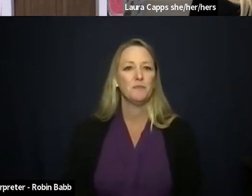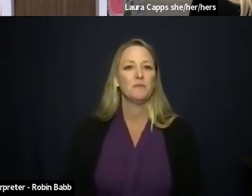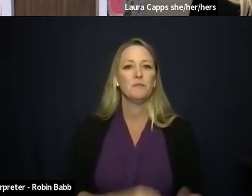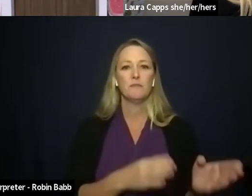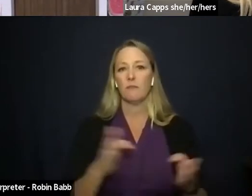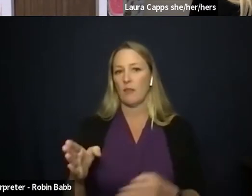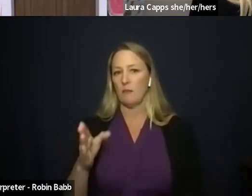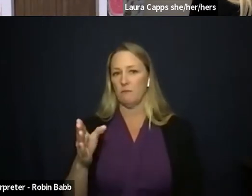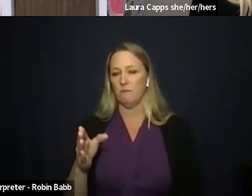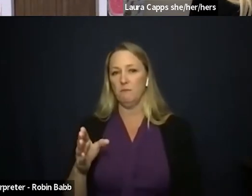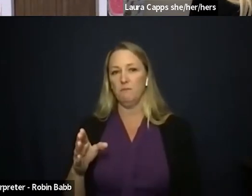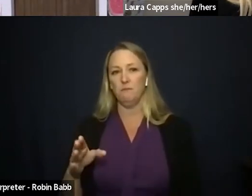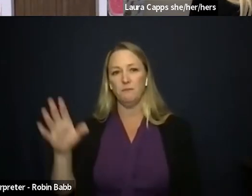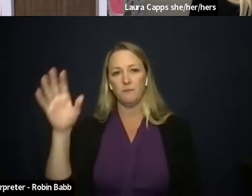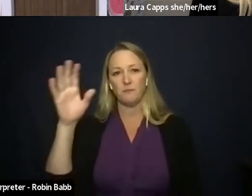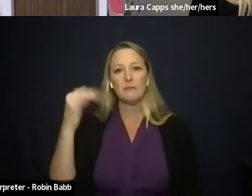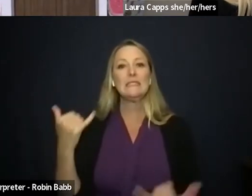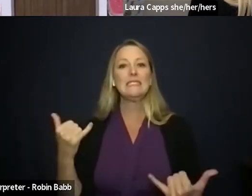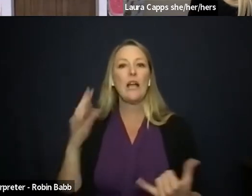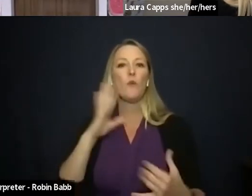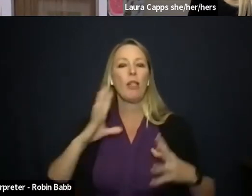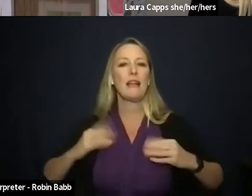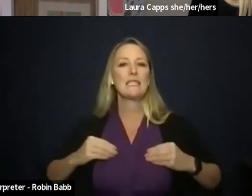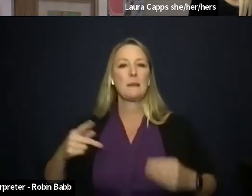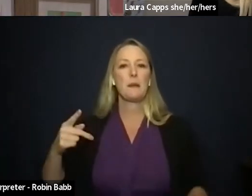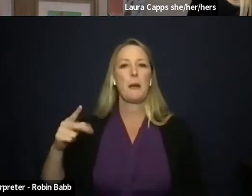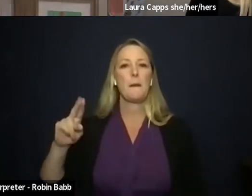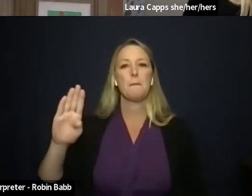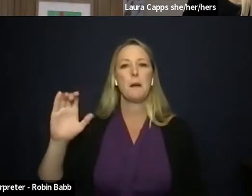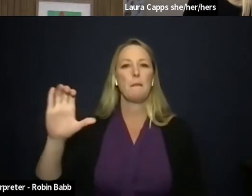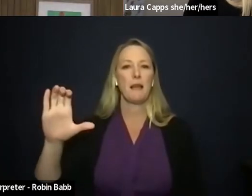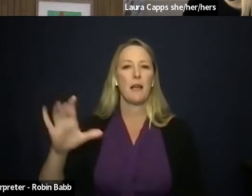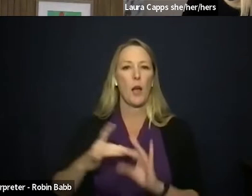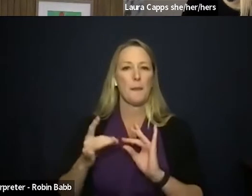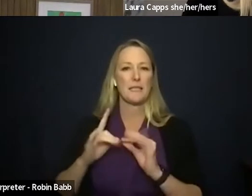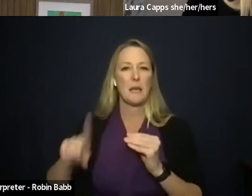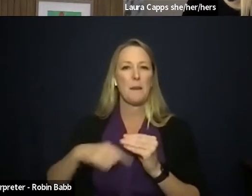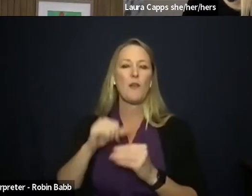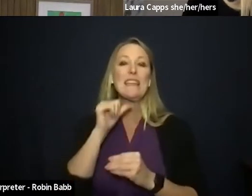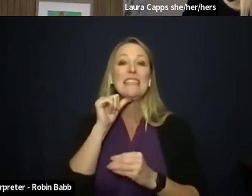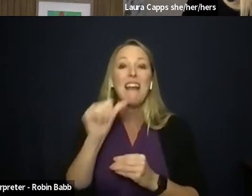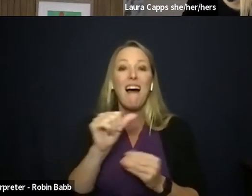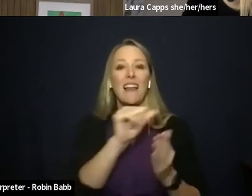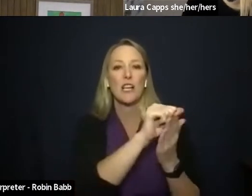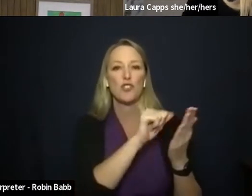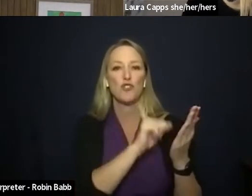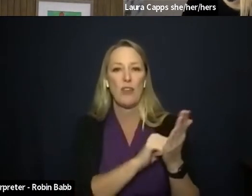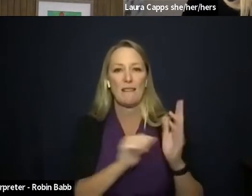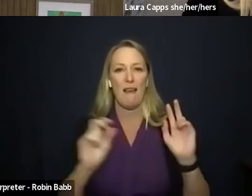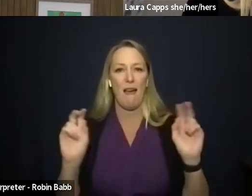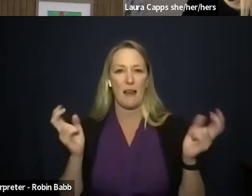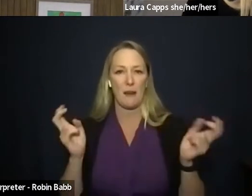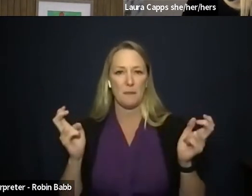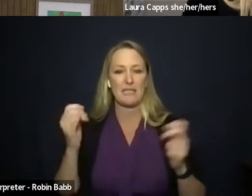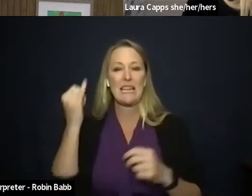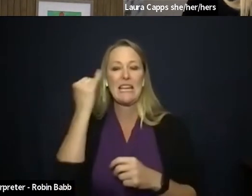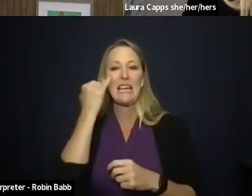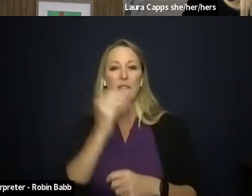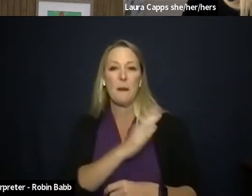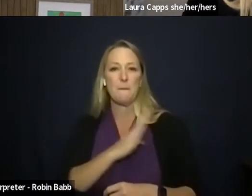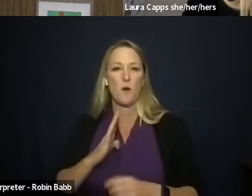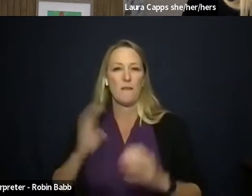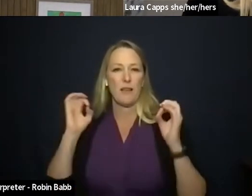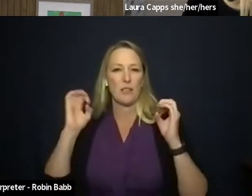okay at this time we'll go to public comments on non-agenda items within jurisdiction of the board of education we